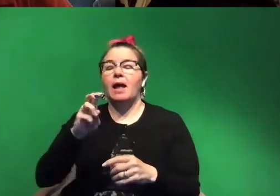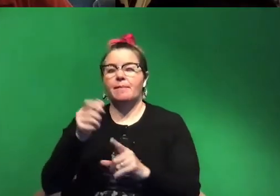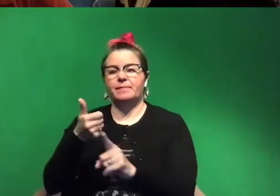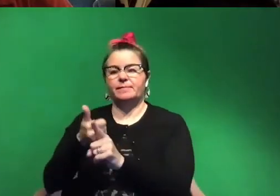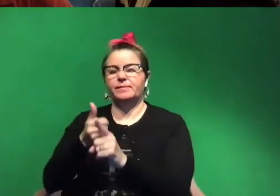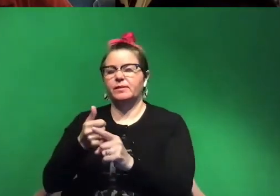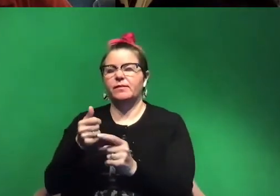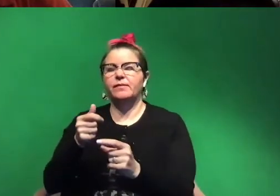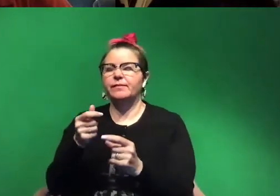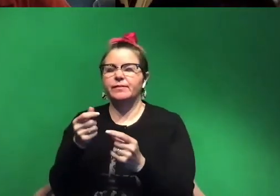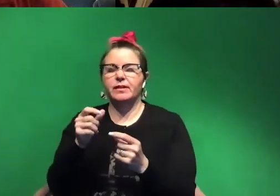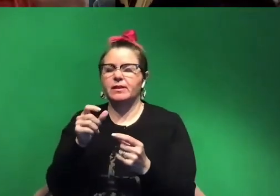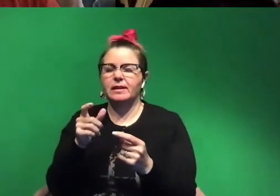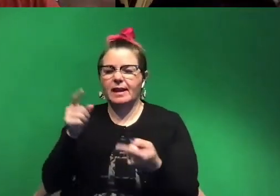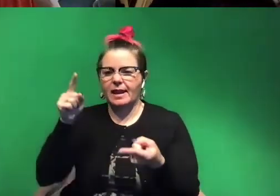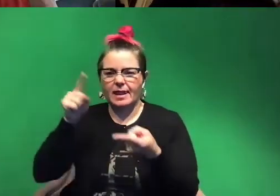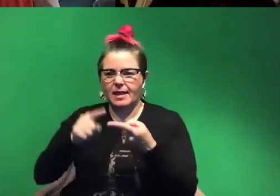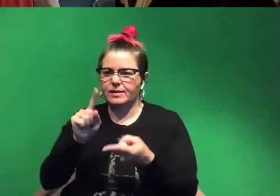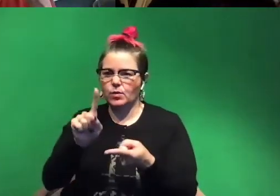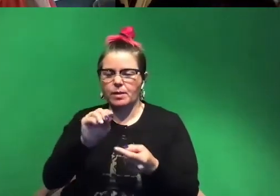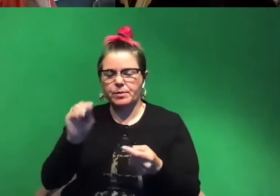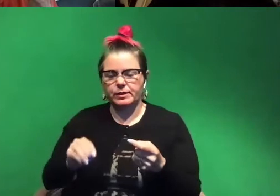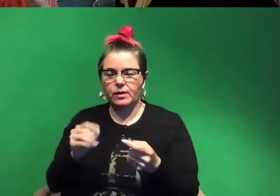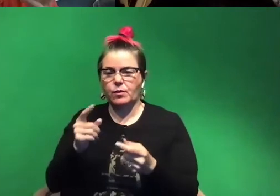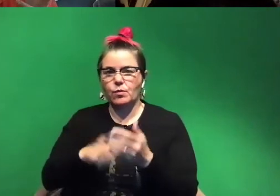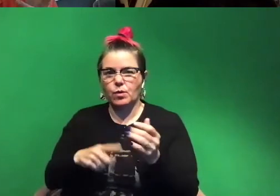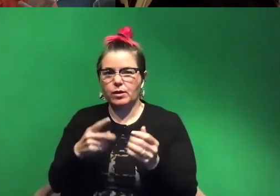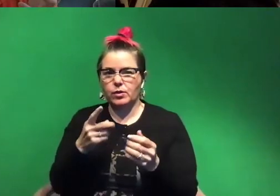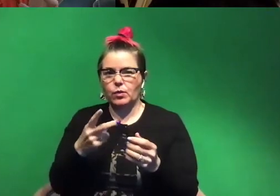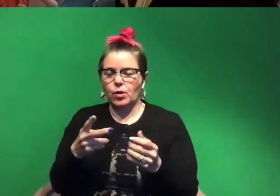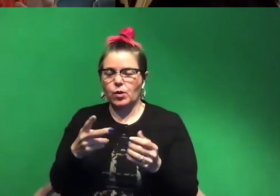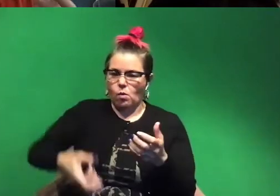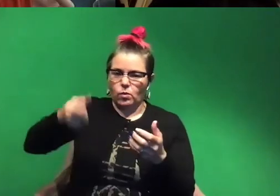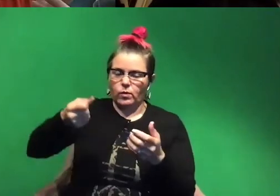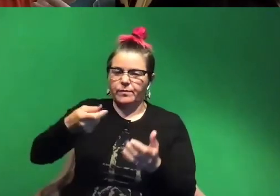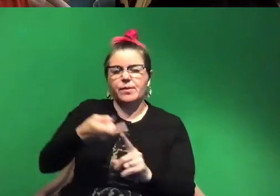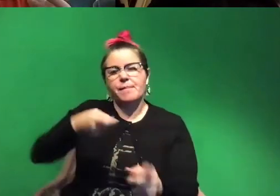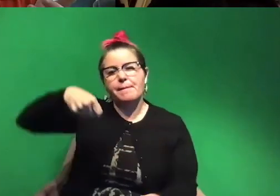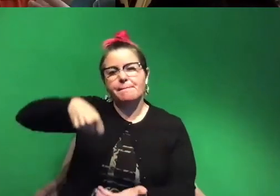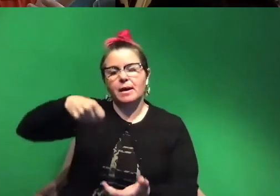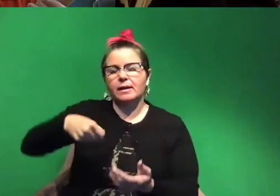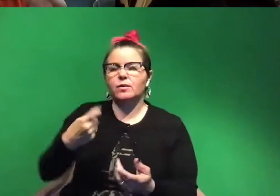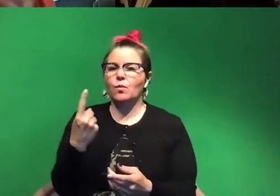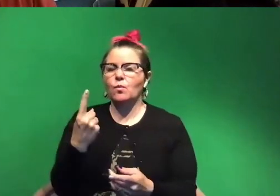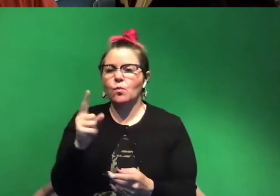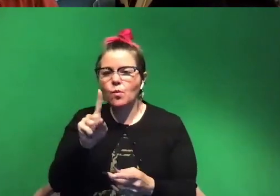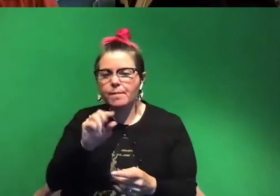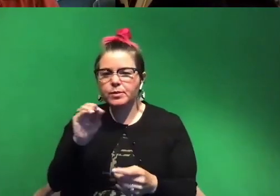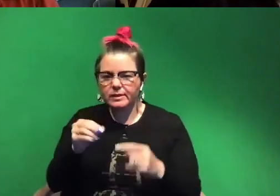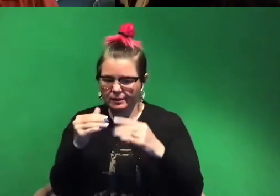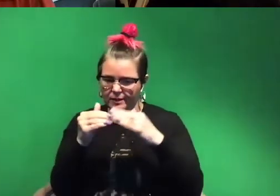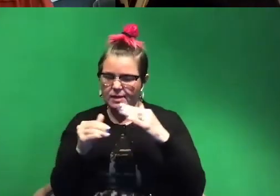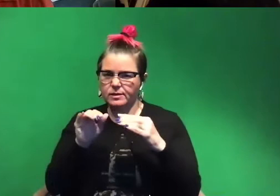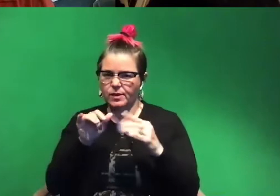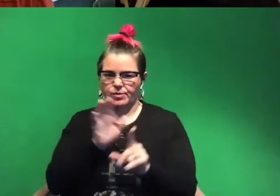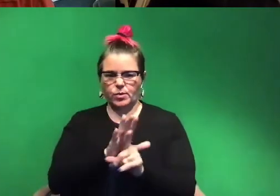very dilute, less than 1% of what you actually would hold pulling it up from a bucket. Less than 1% is actually those cells.